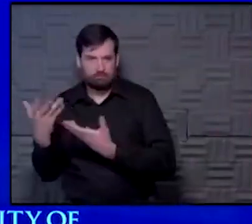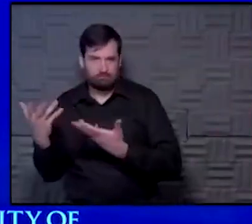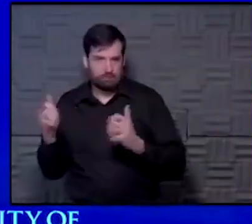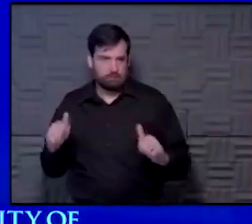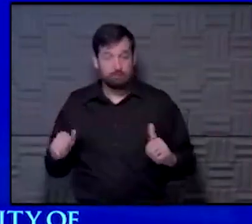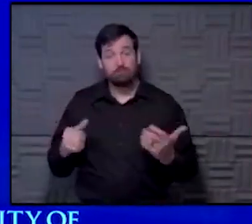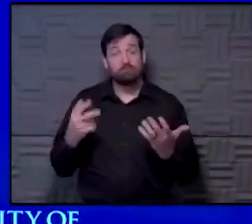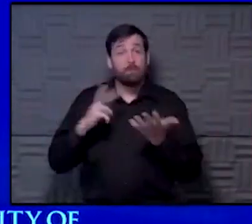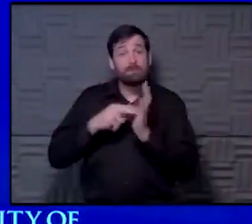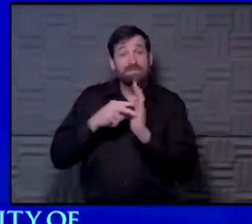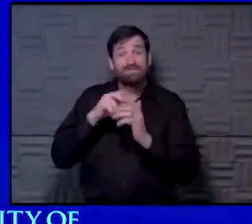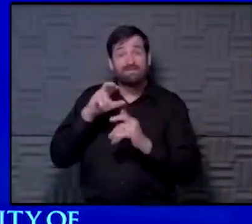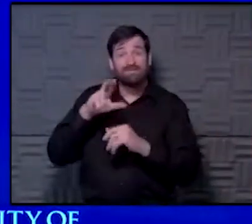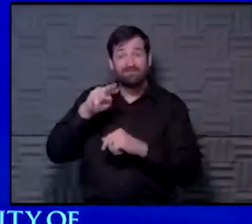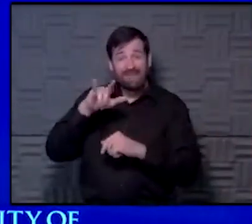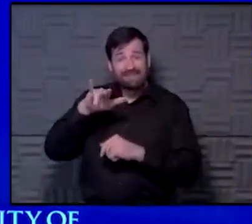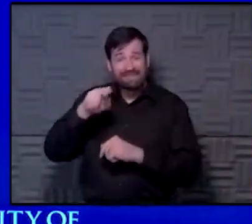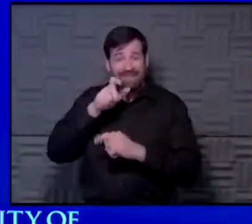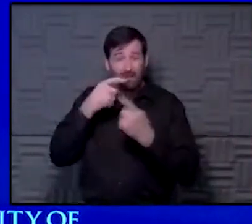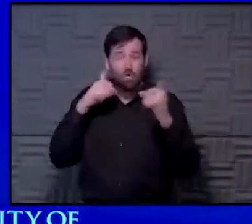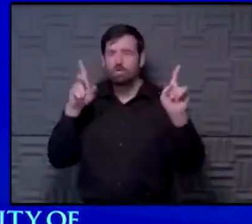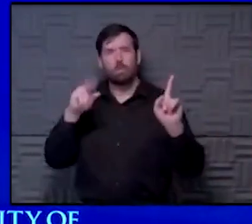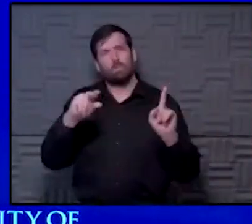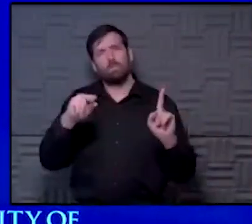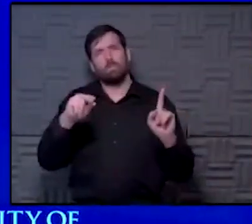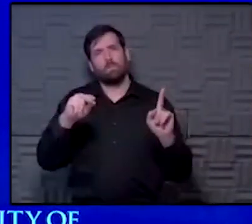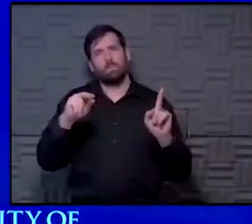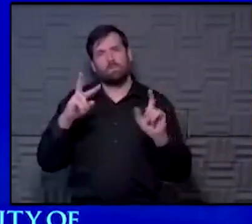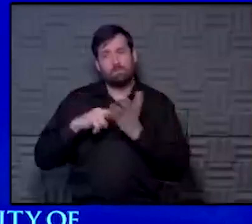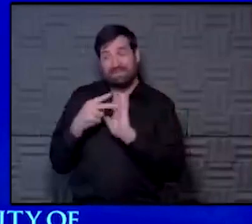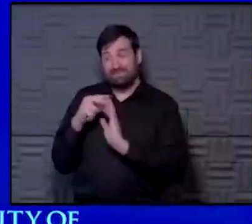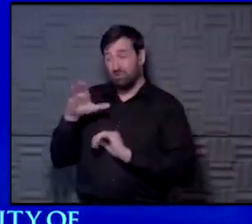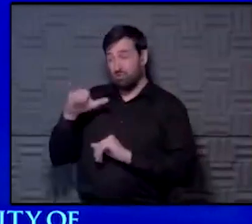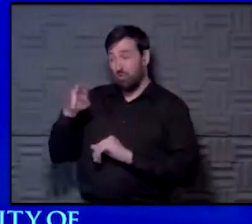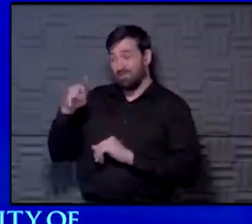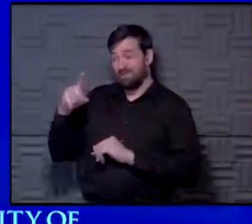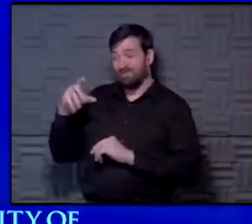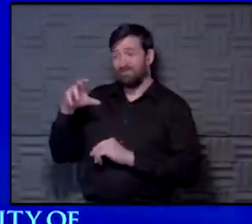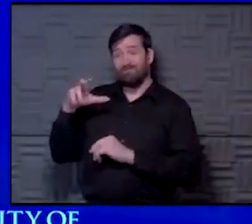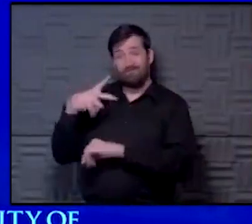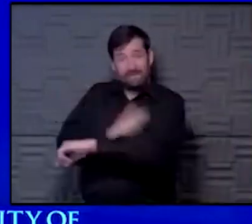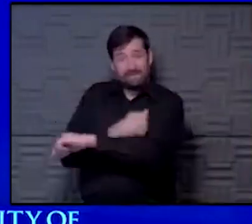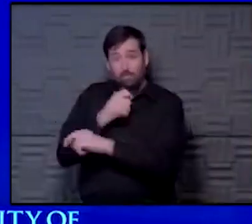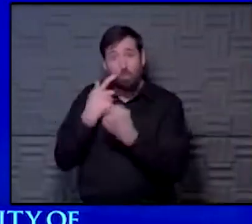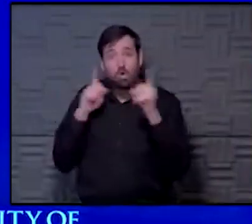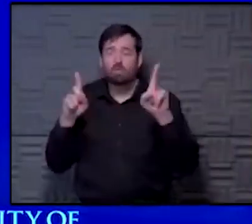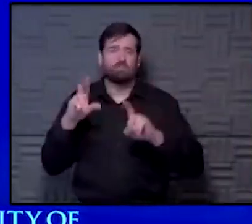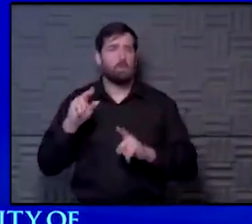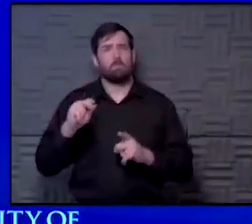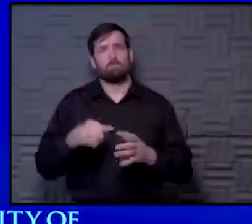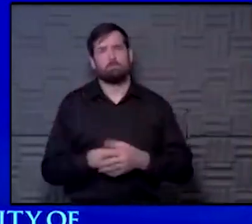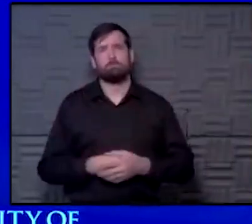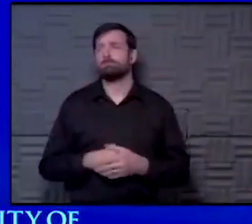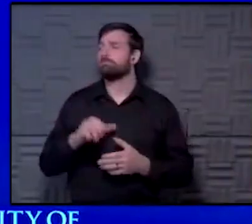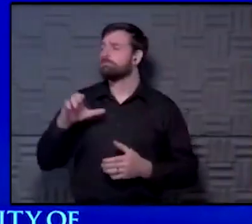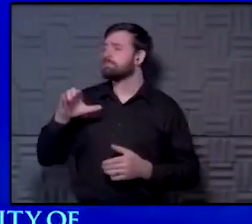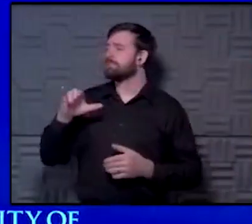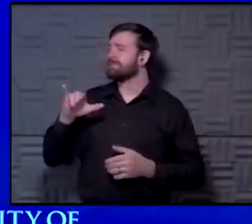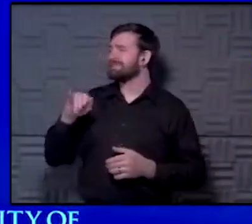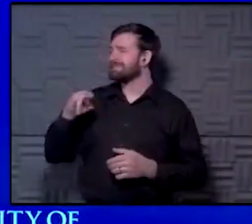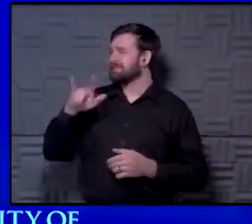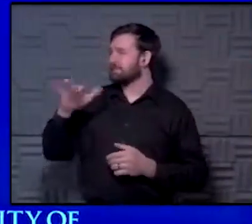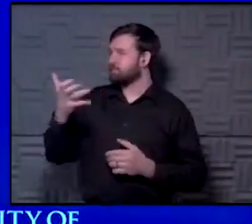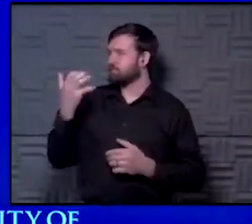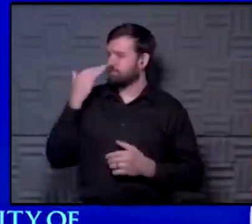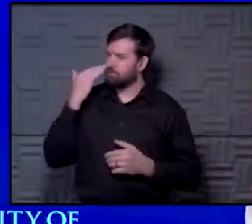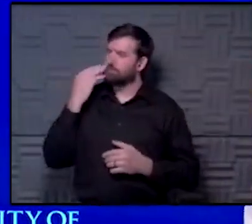that the vaccine didn't work for you, and it definitely doesn't mean that the COVID vaccine won't work for you. Okay, Cindy wants to know what happened to the